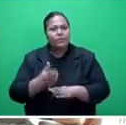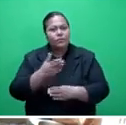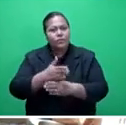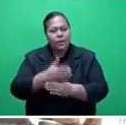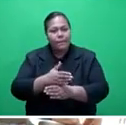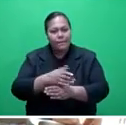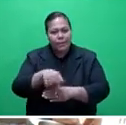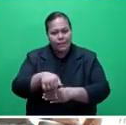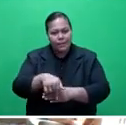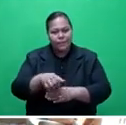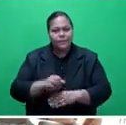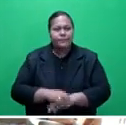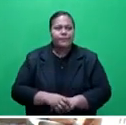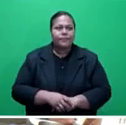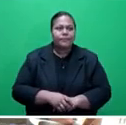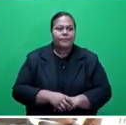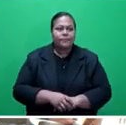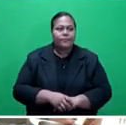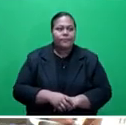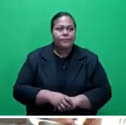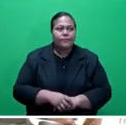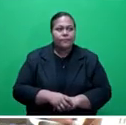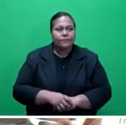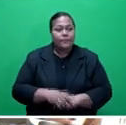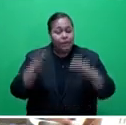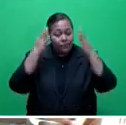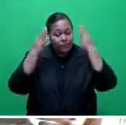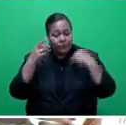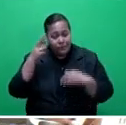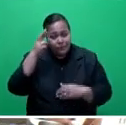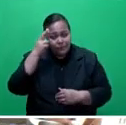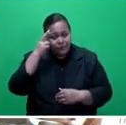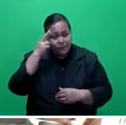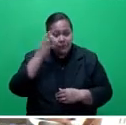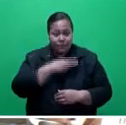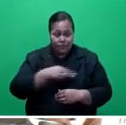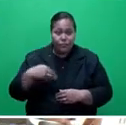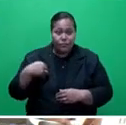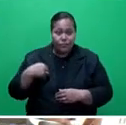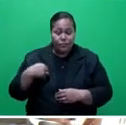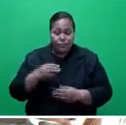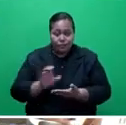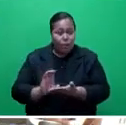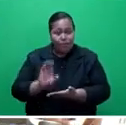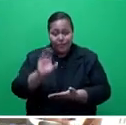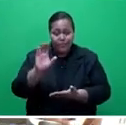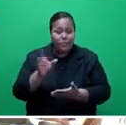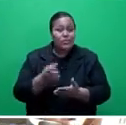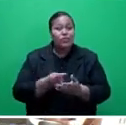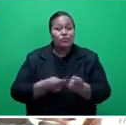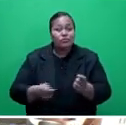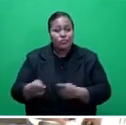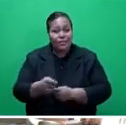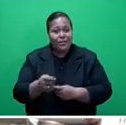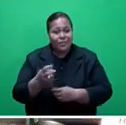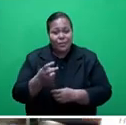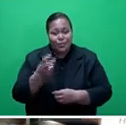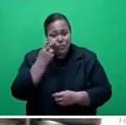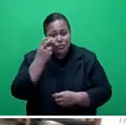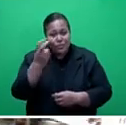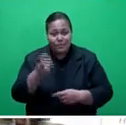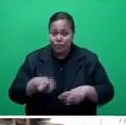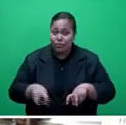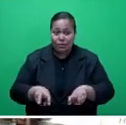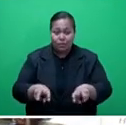its core. Mr. Speaker, sir, the Ministry of Commerce, Trade, Tourism and Transport has undertaken